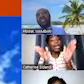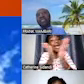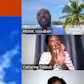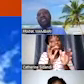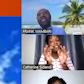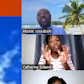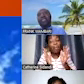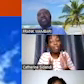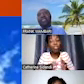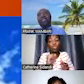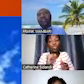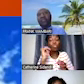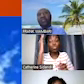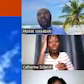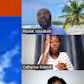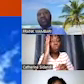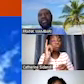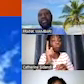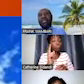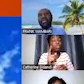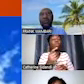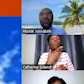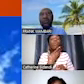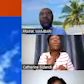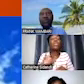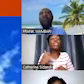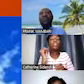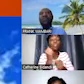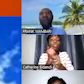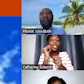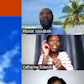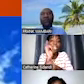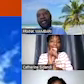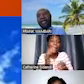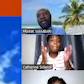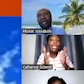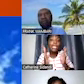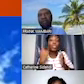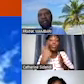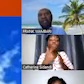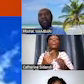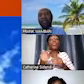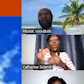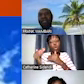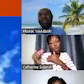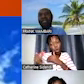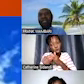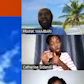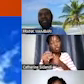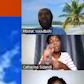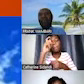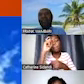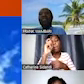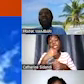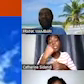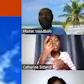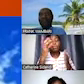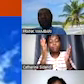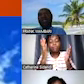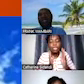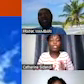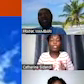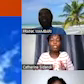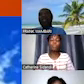not know that he or she needs to do, whoever is close to that person needs to tell the person to reflect what